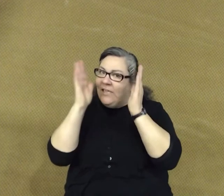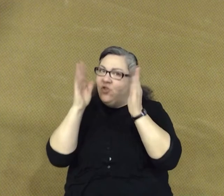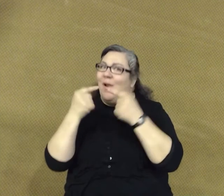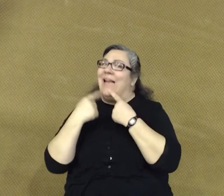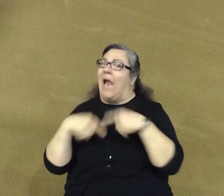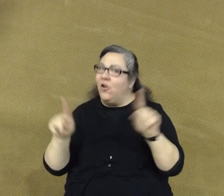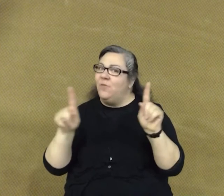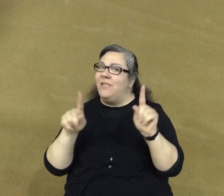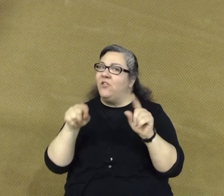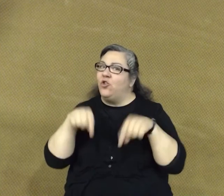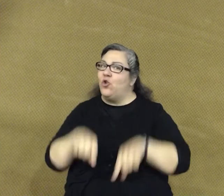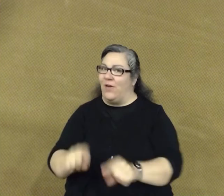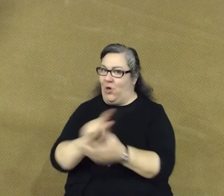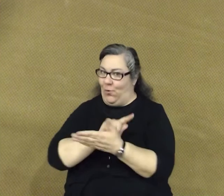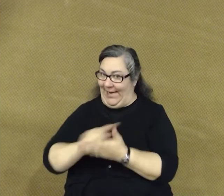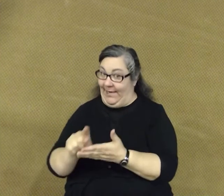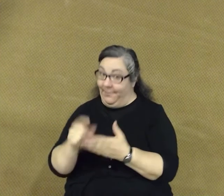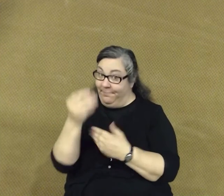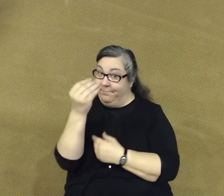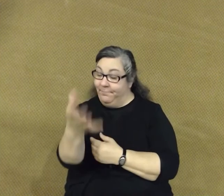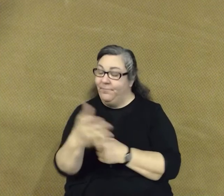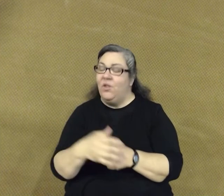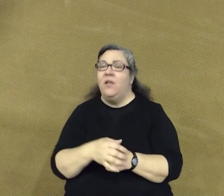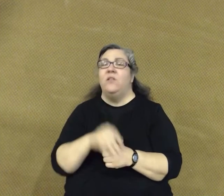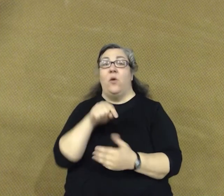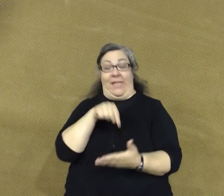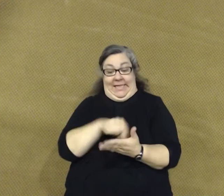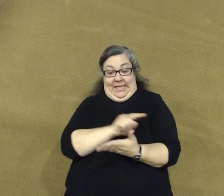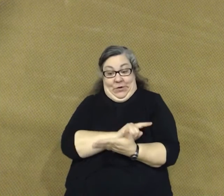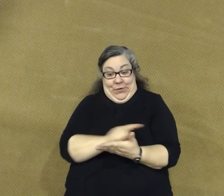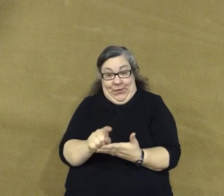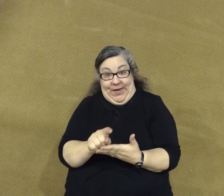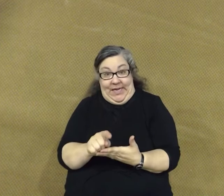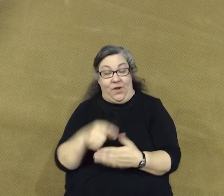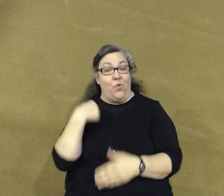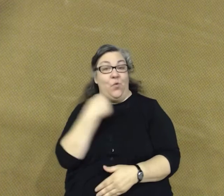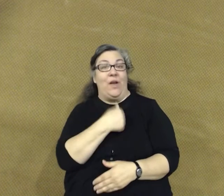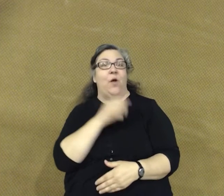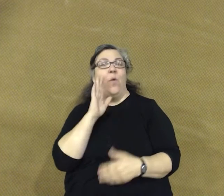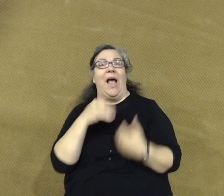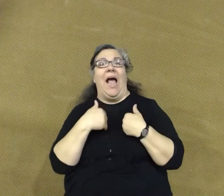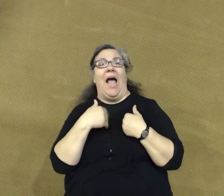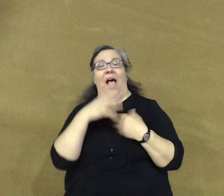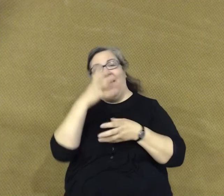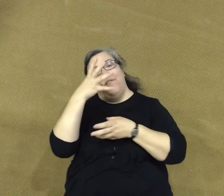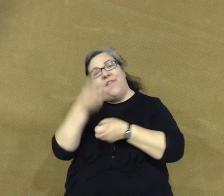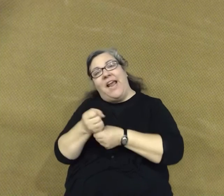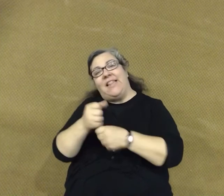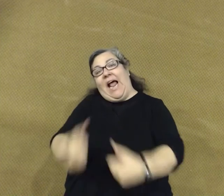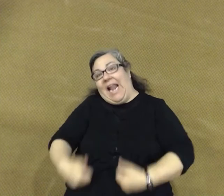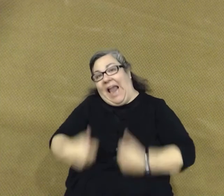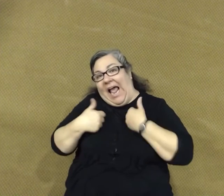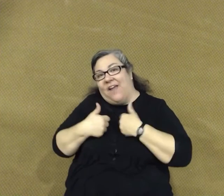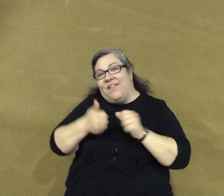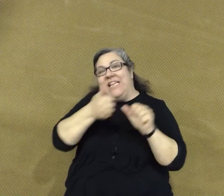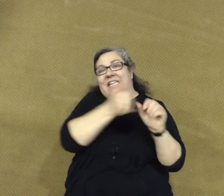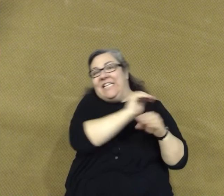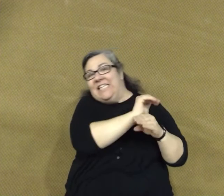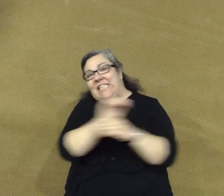to our announcements throughout the week. And this week, every night, will be Faith Life at 7 p.m.